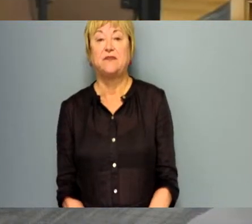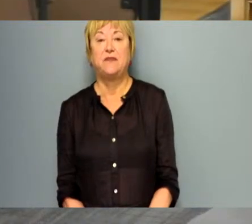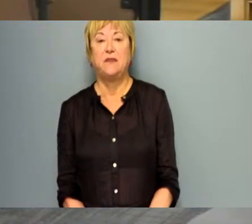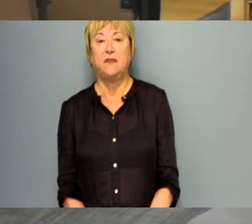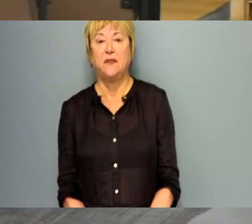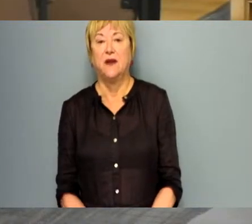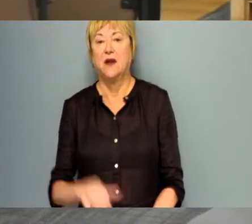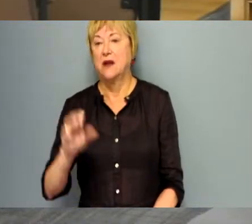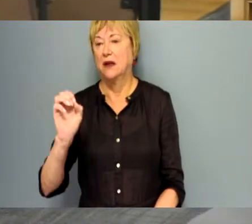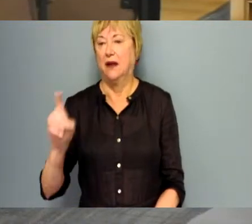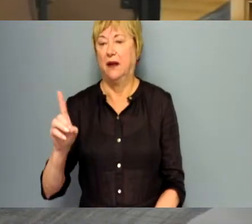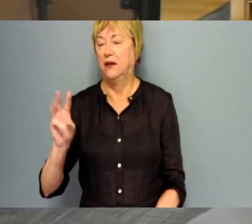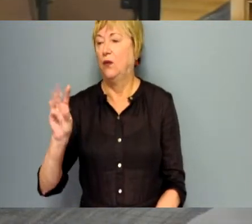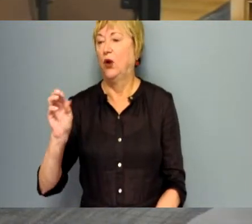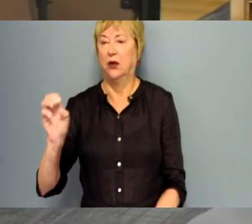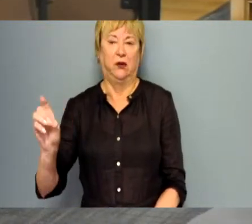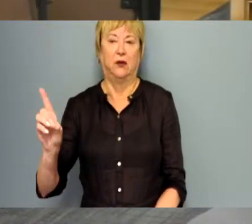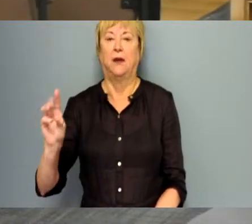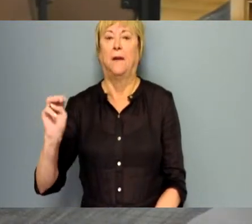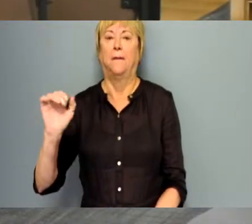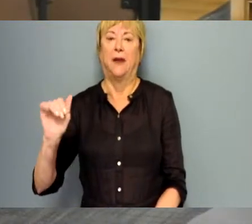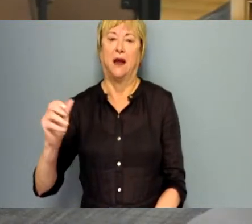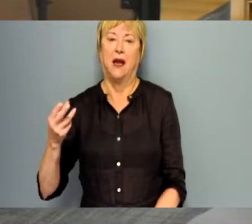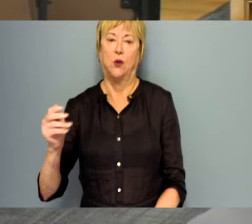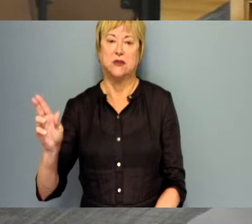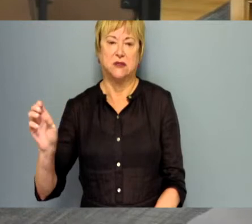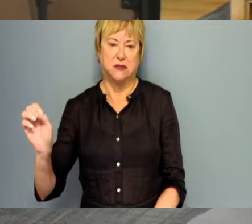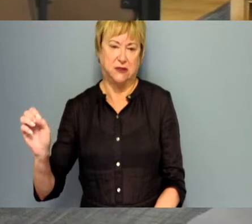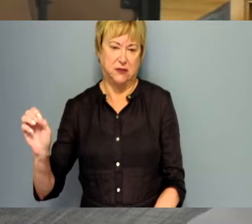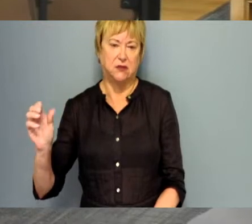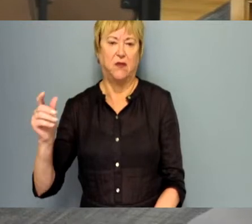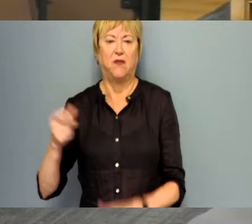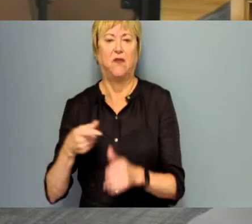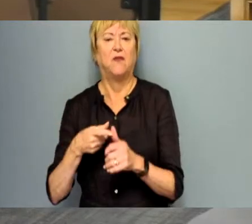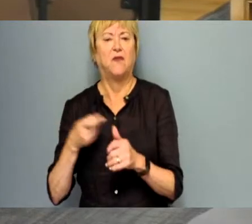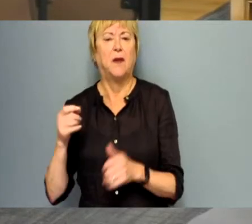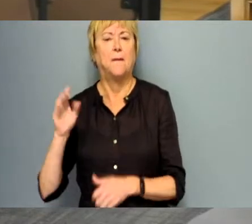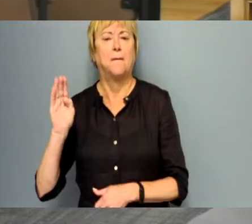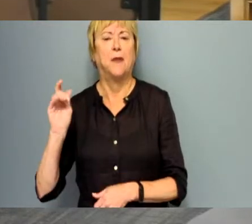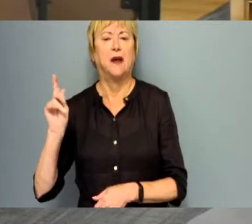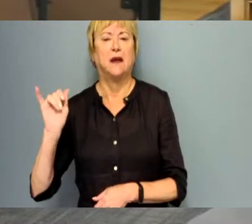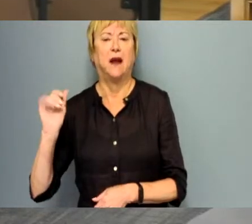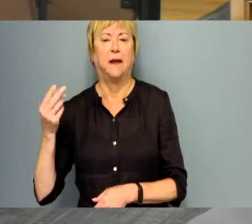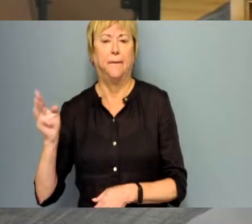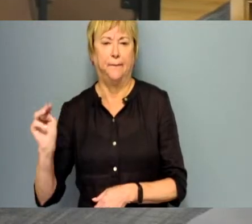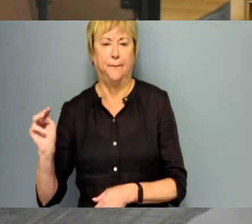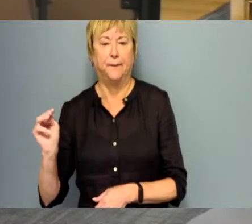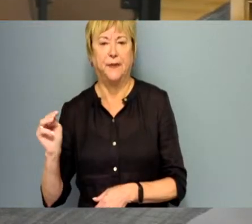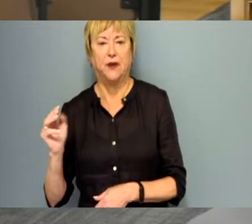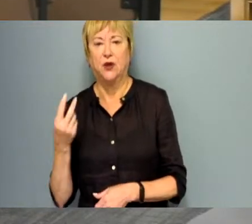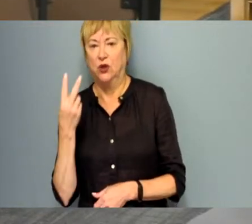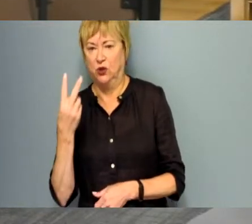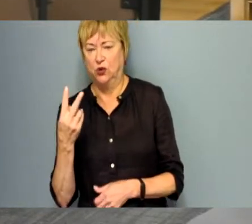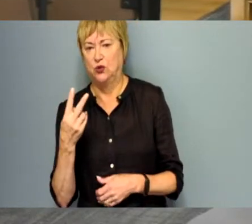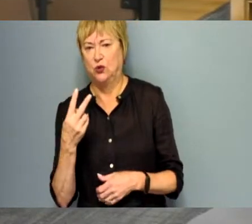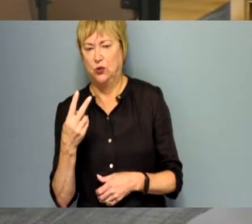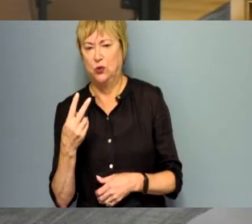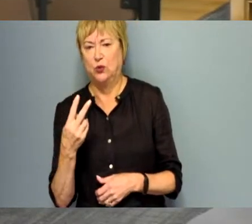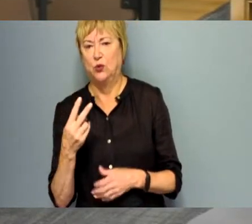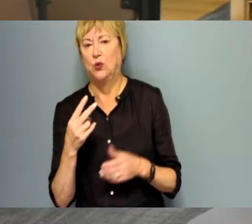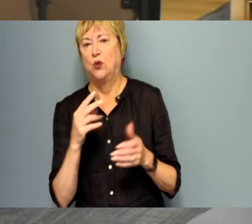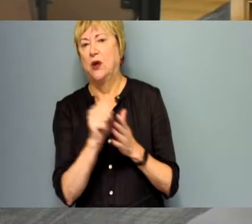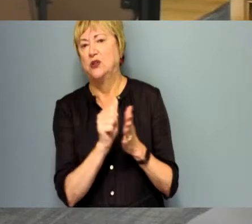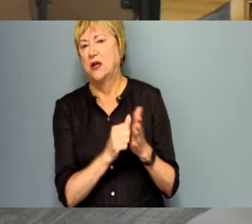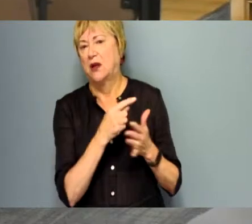Edward Mackhouse from Buckingham. I'd like to speak about two agenda items. The one on election software update, and the